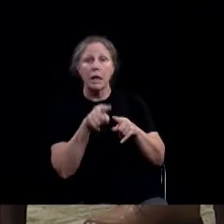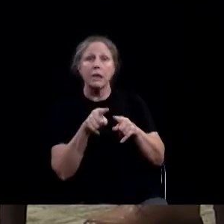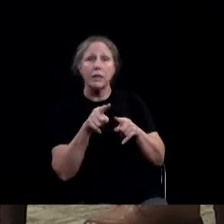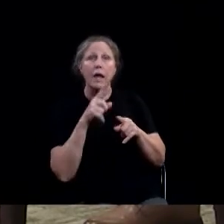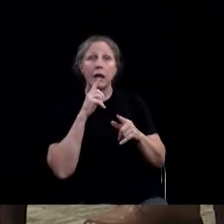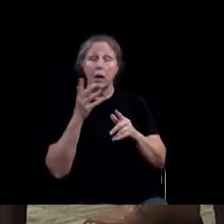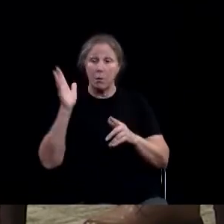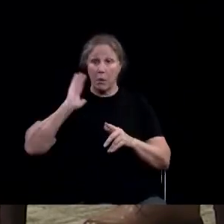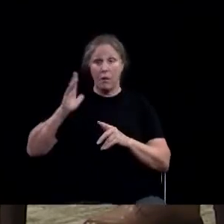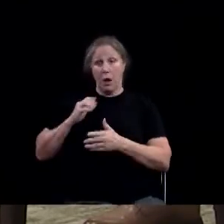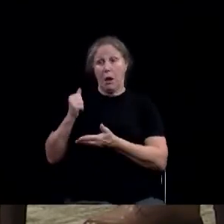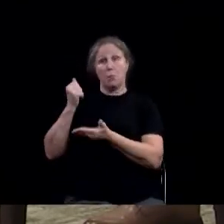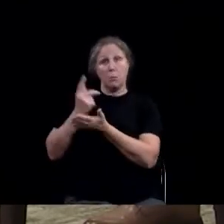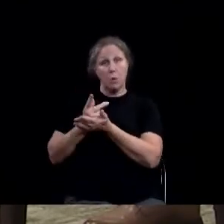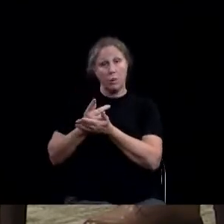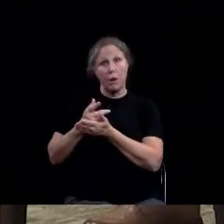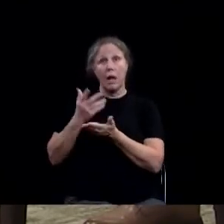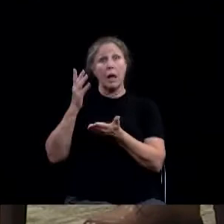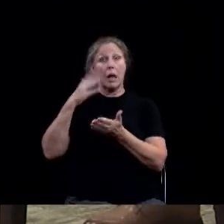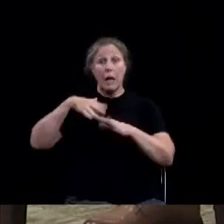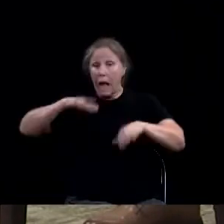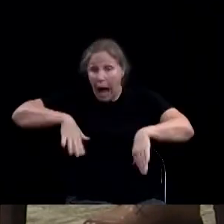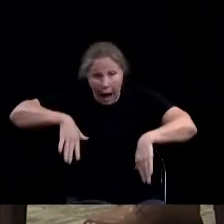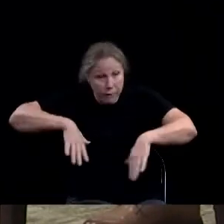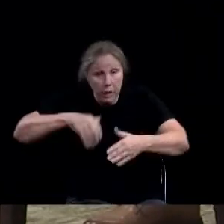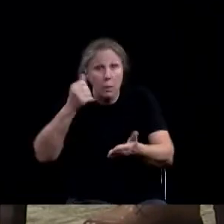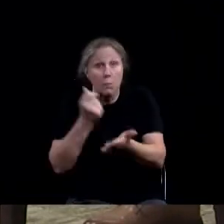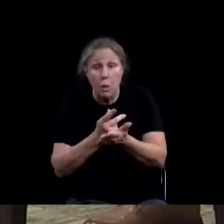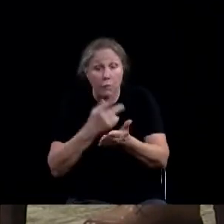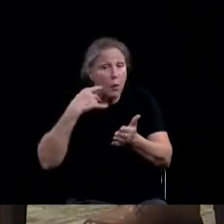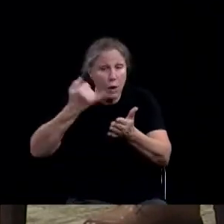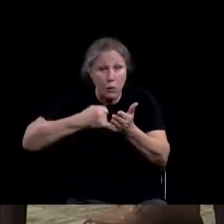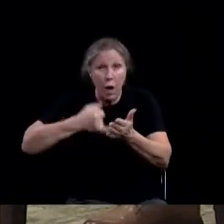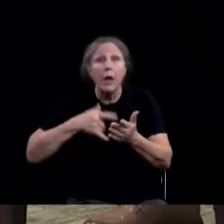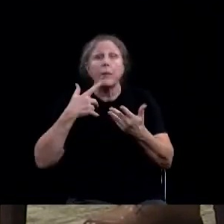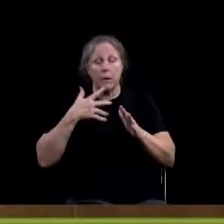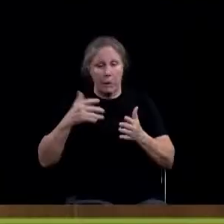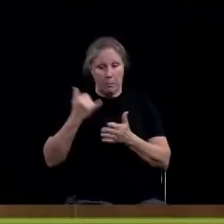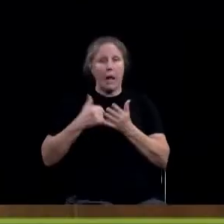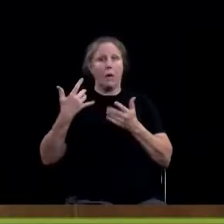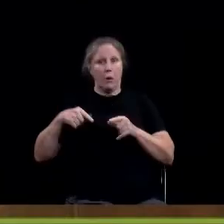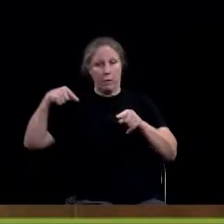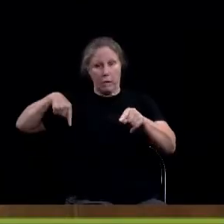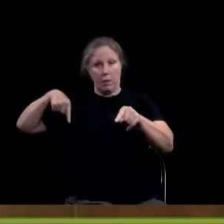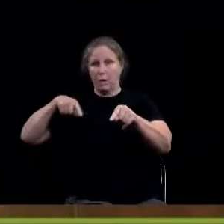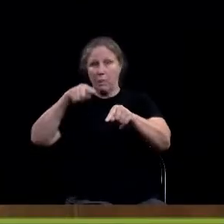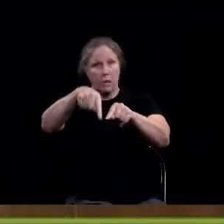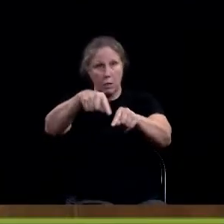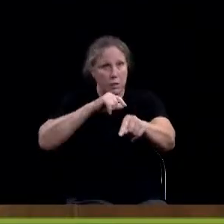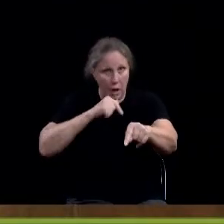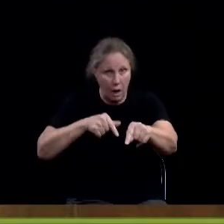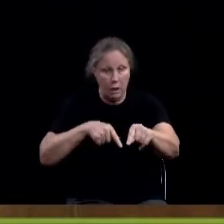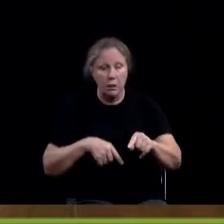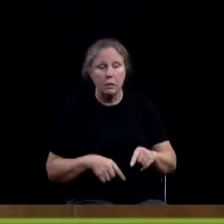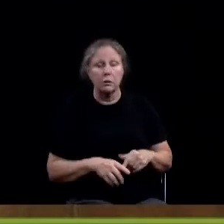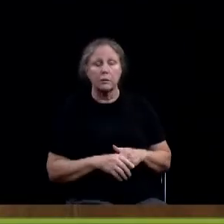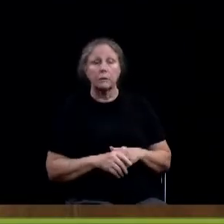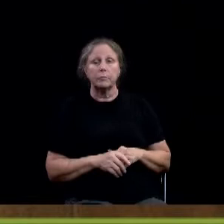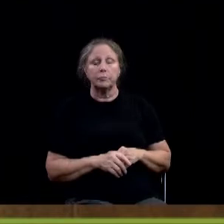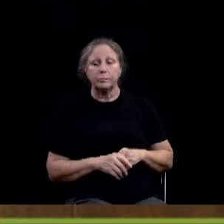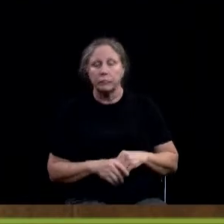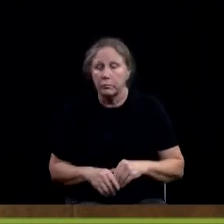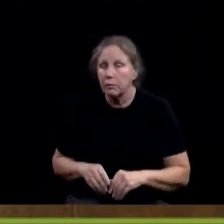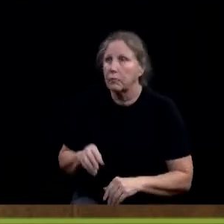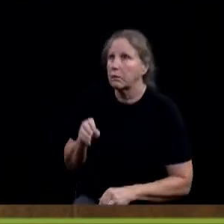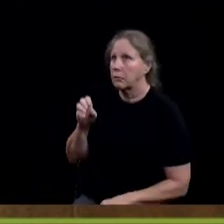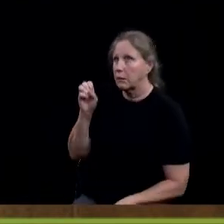platted yet, and then platted lots that have been recorded platted lots. Okay. So you're using what was the document you said